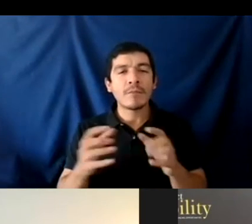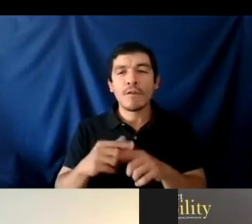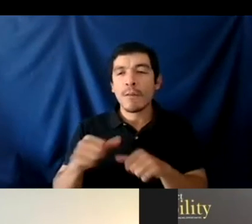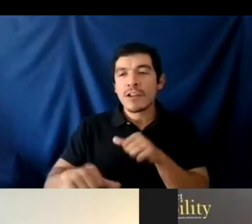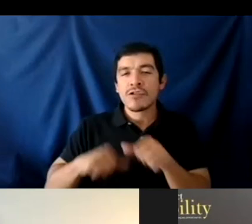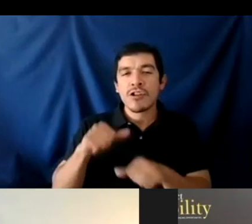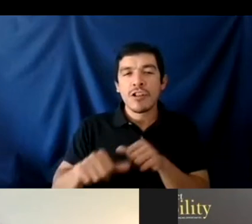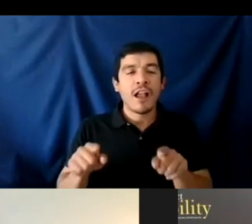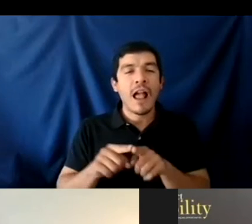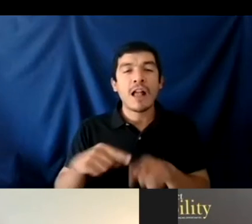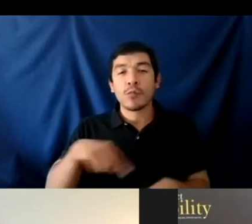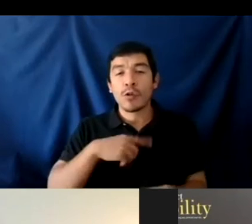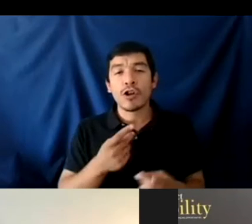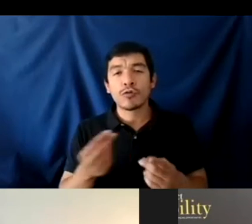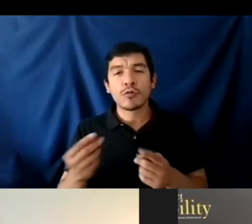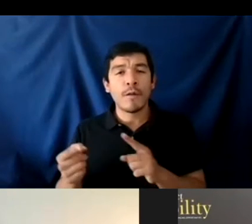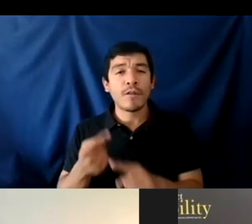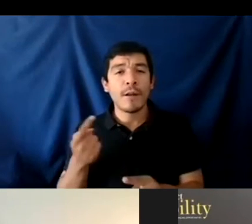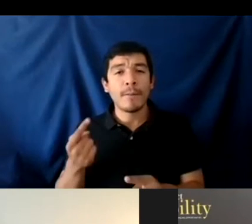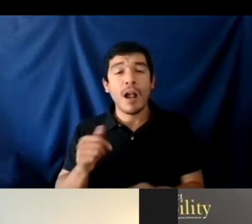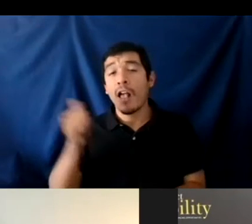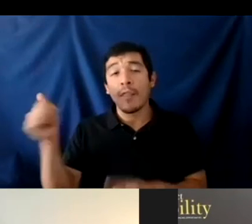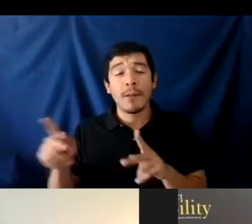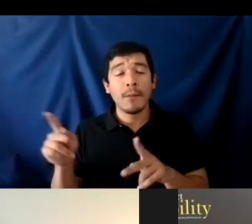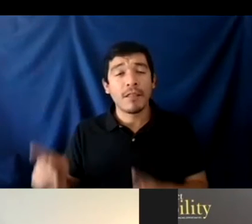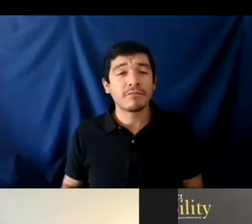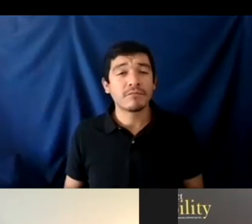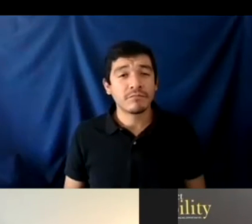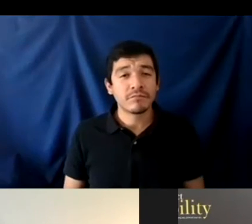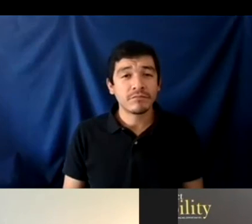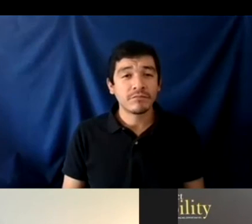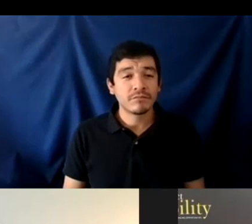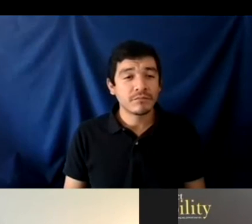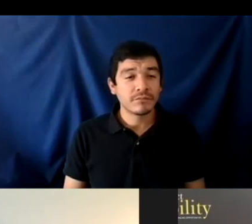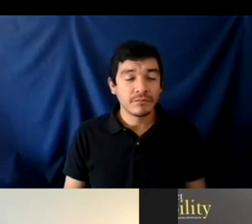another as we do from others.